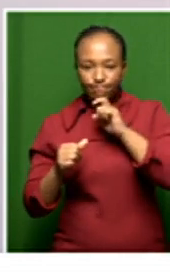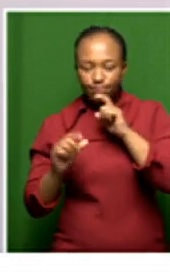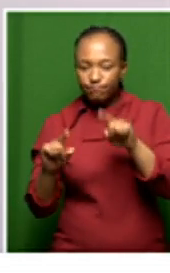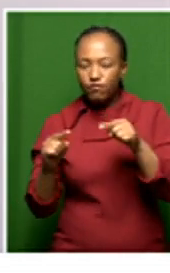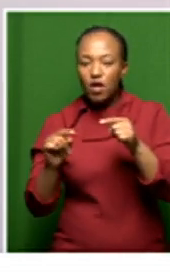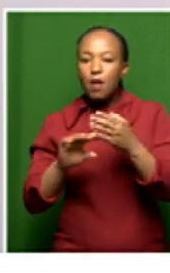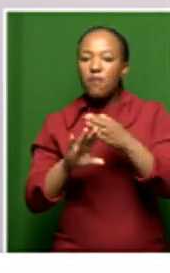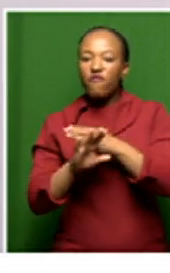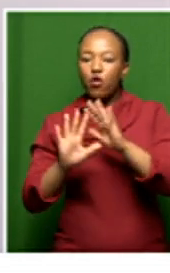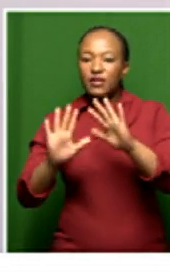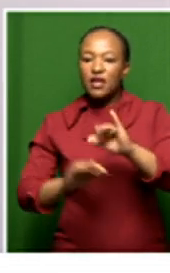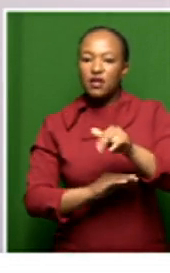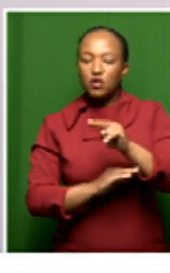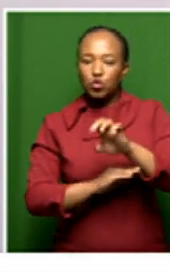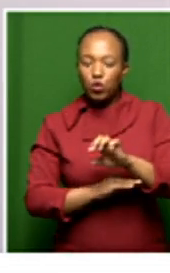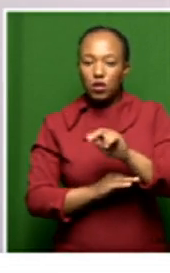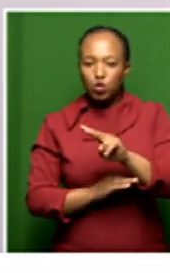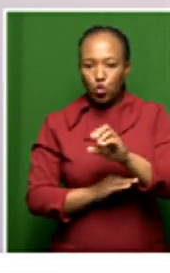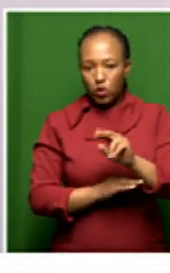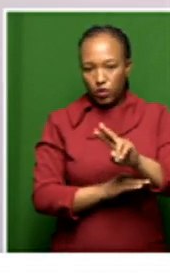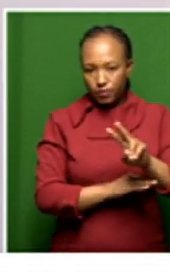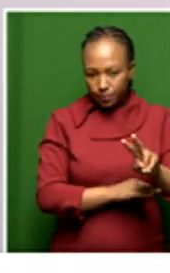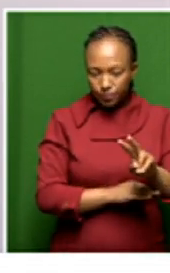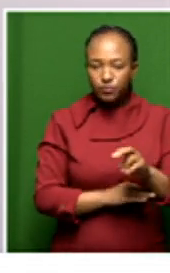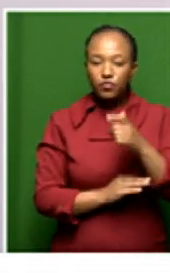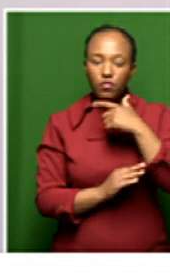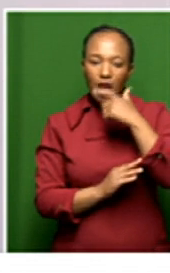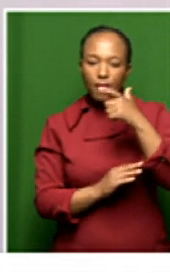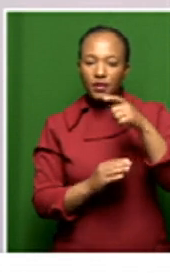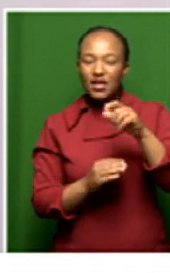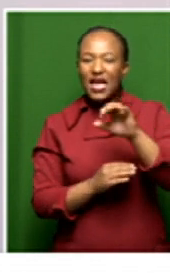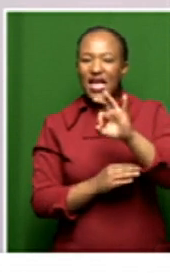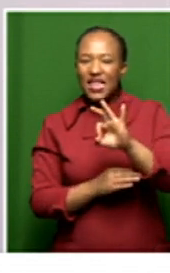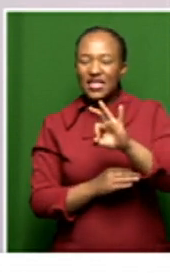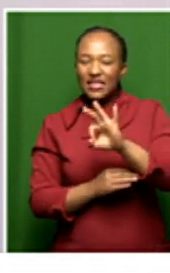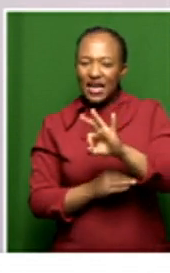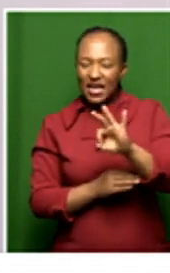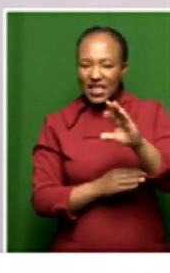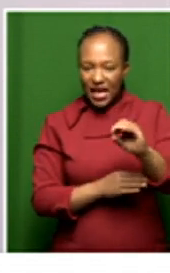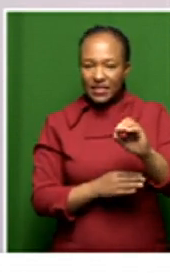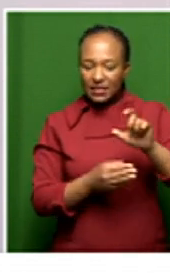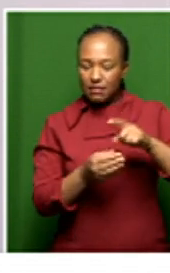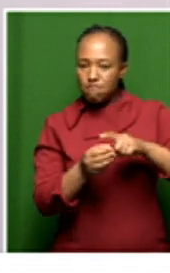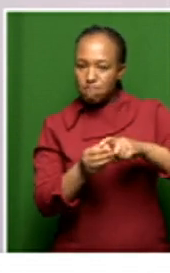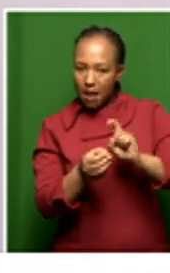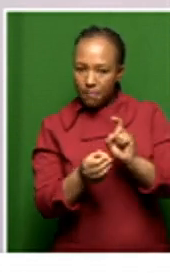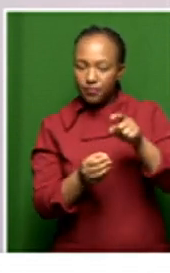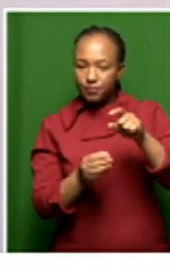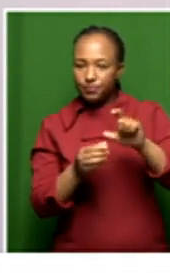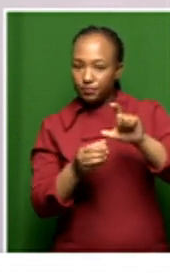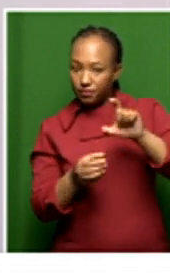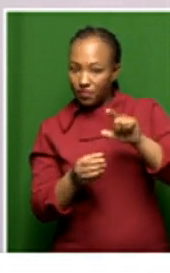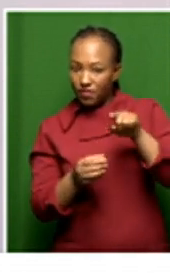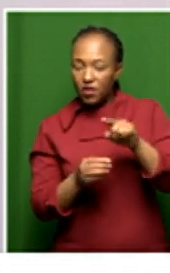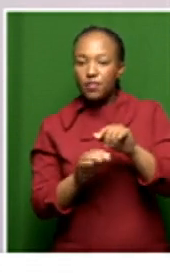of the 10th of June 2022, Appletiser 330 ml slant, it's a can with the best before date of the 18th